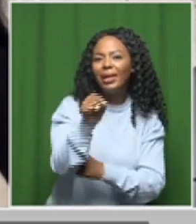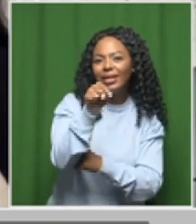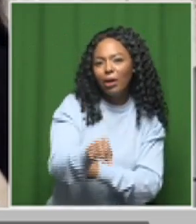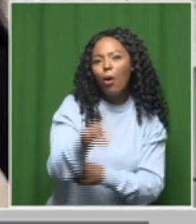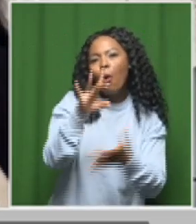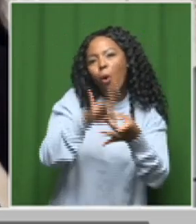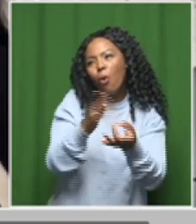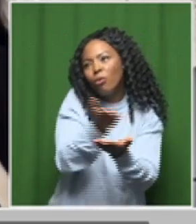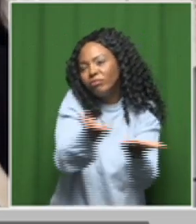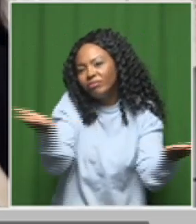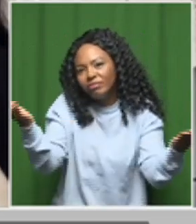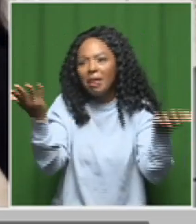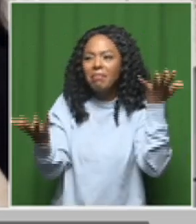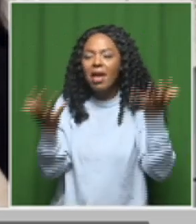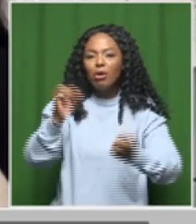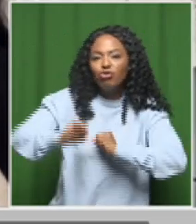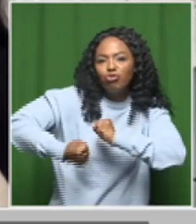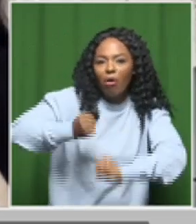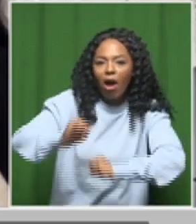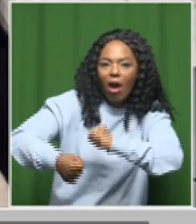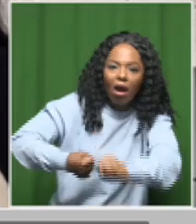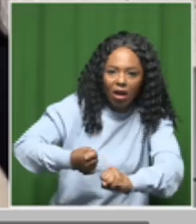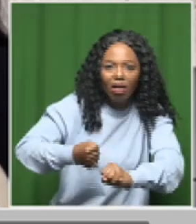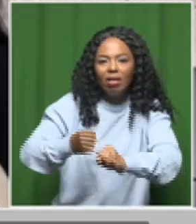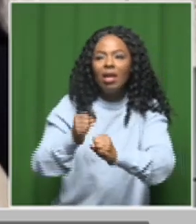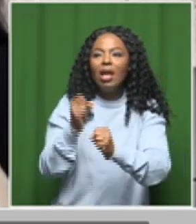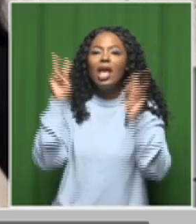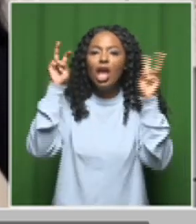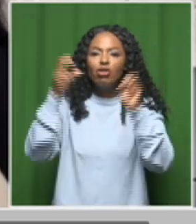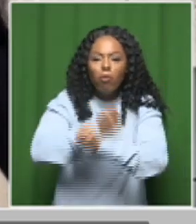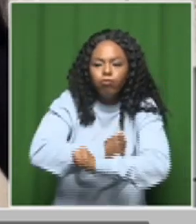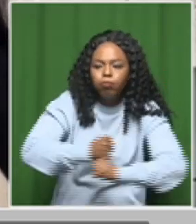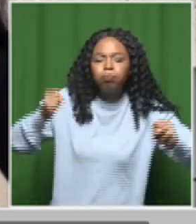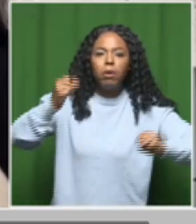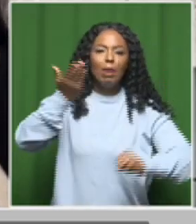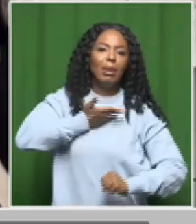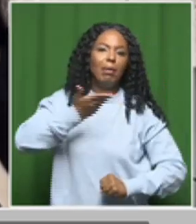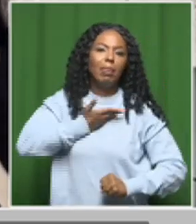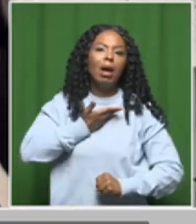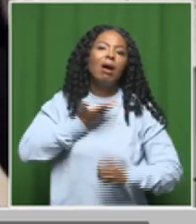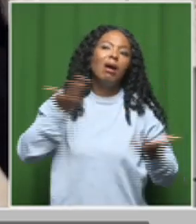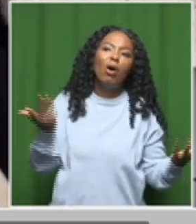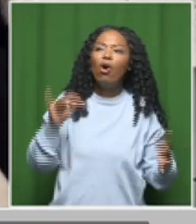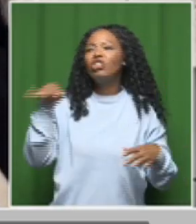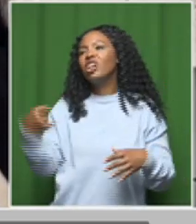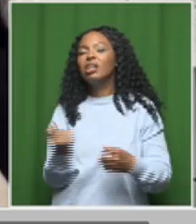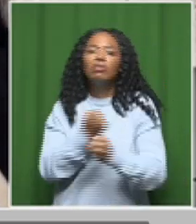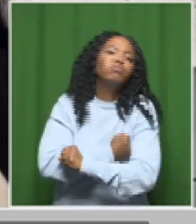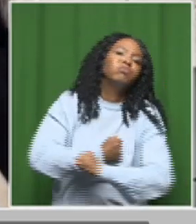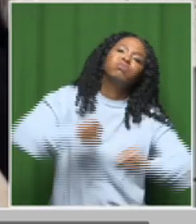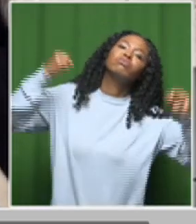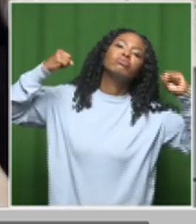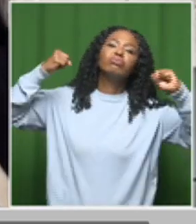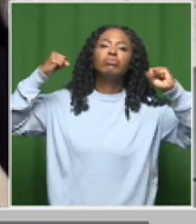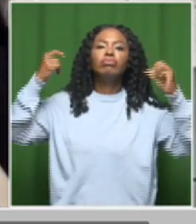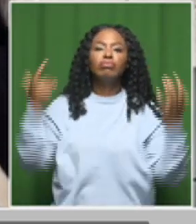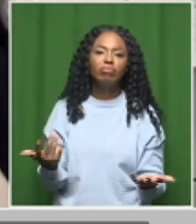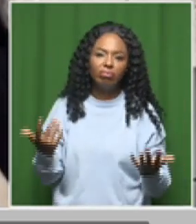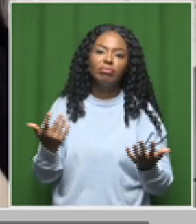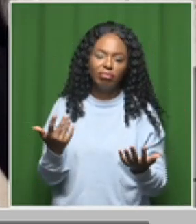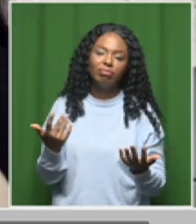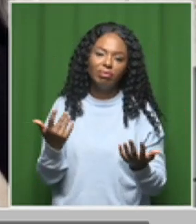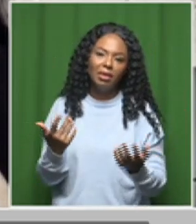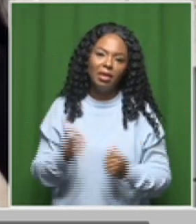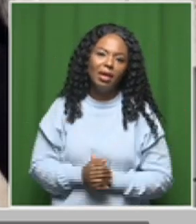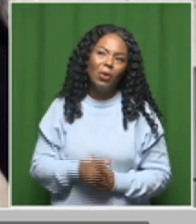be struggling with, you know, obesity or just weight gain in general in a society where it's kind